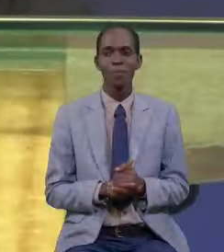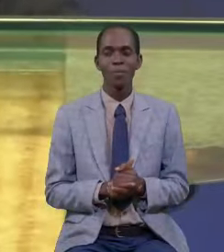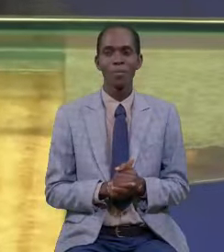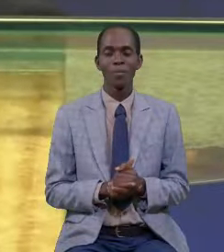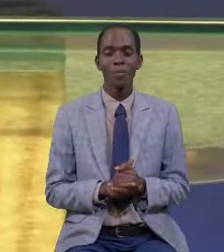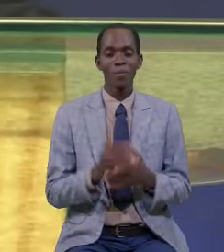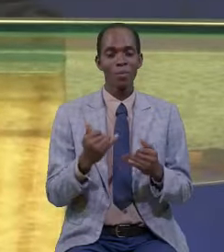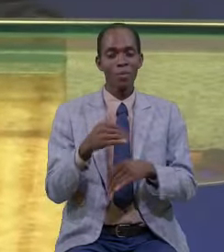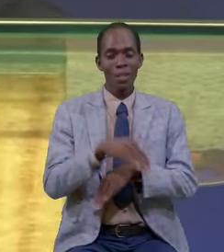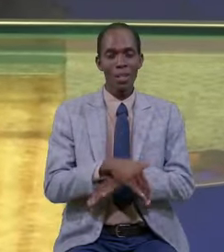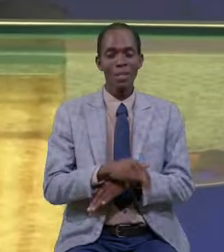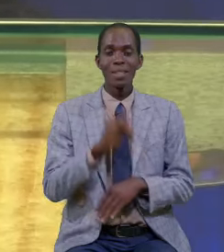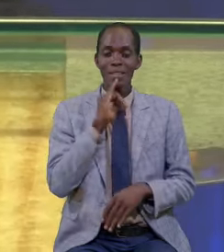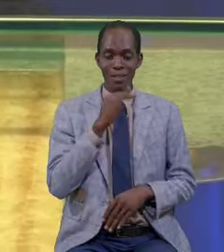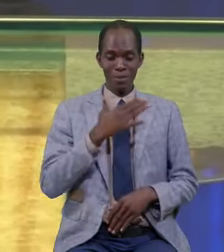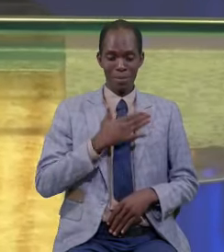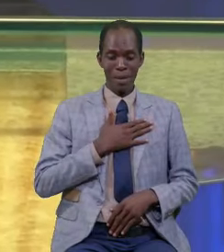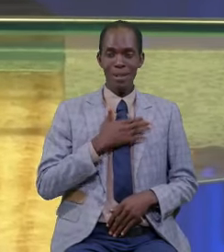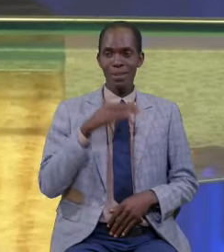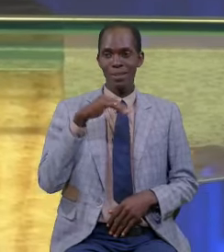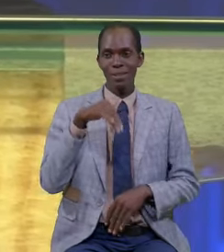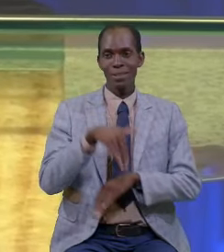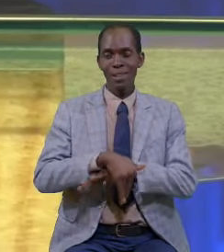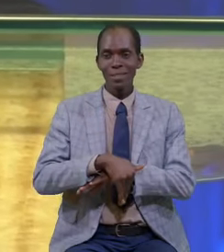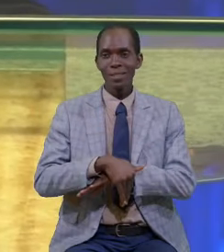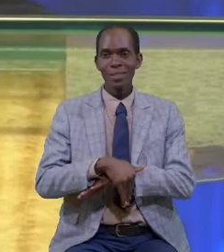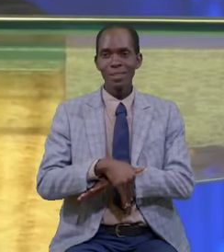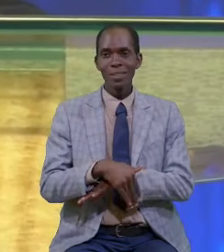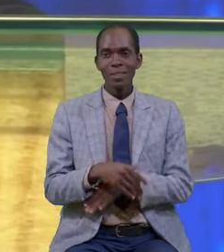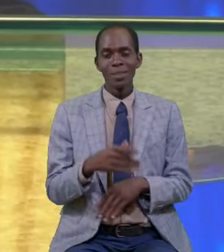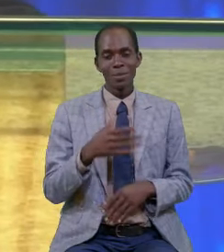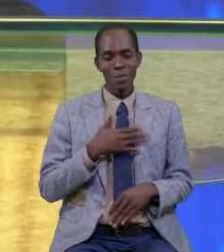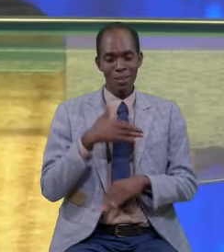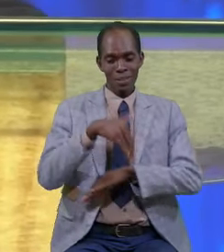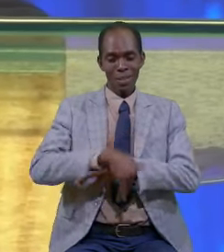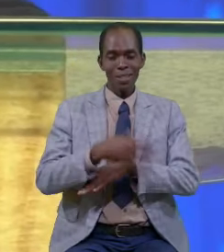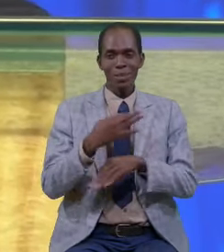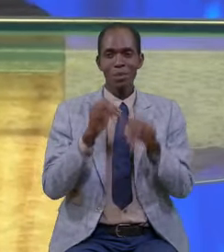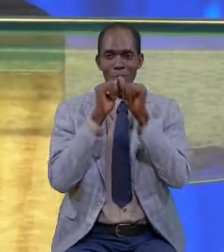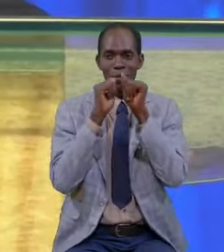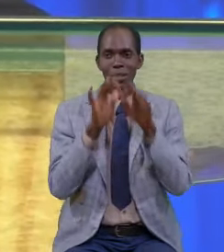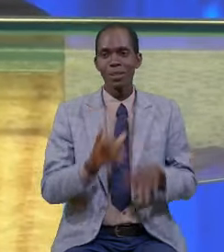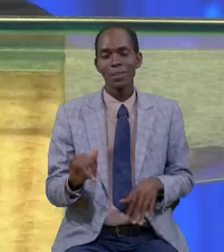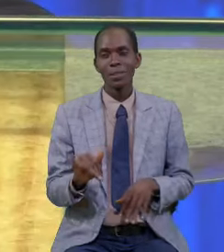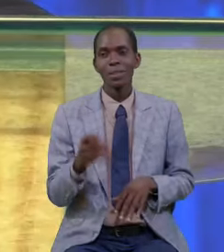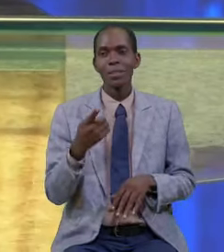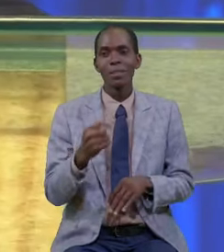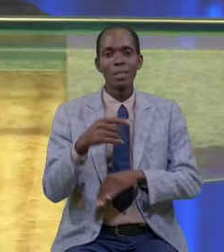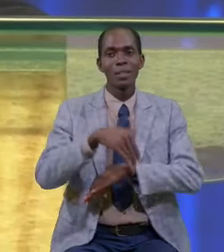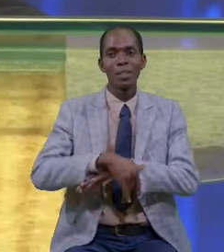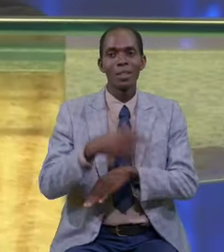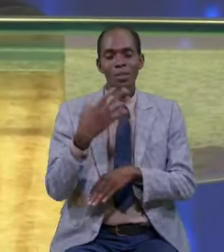Tonight is my night. A night of blessing. A night of outpouring.